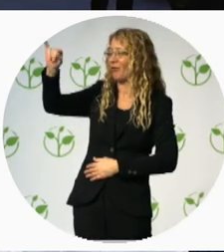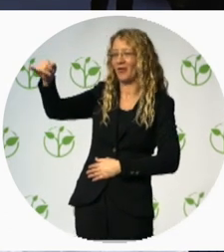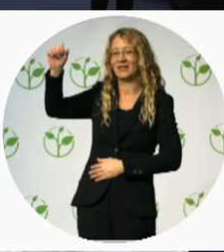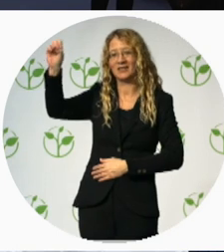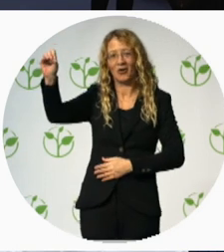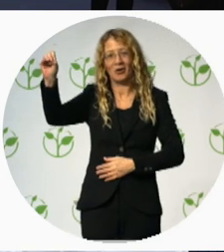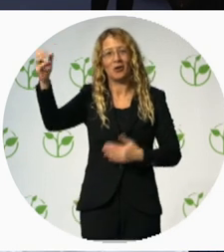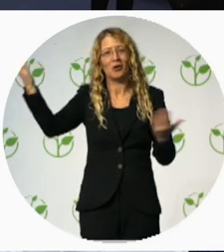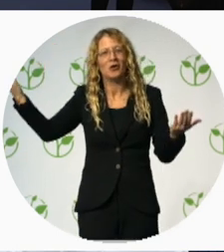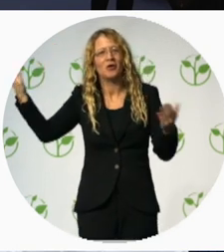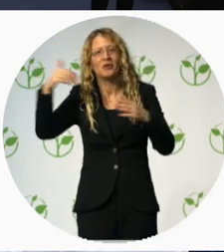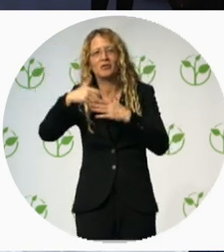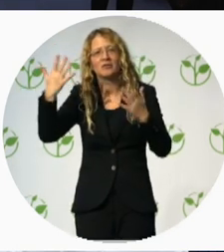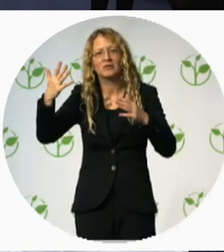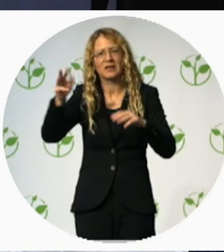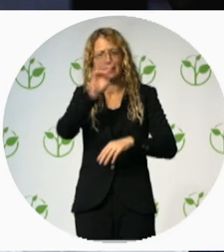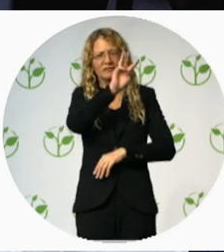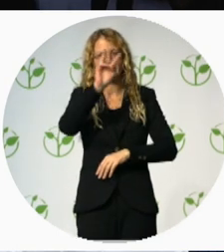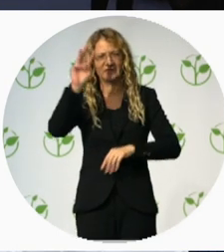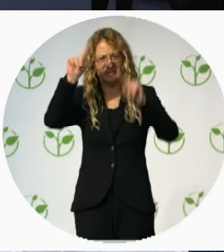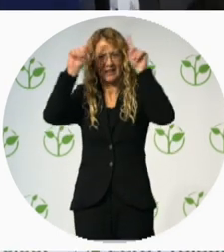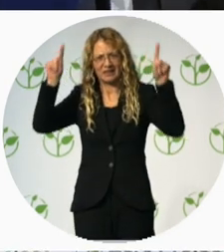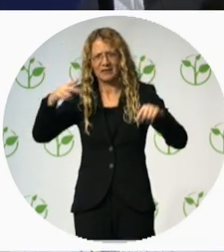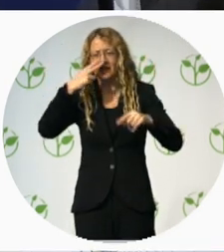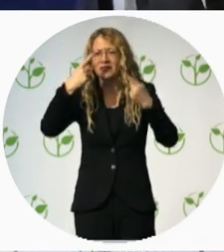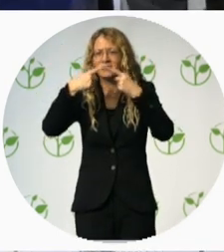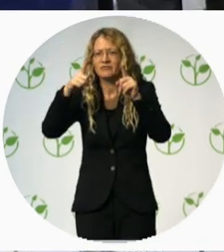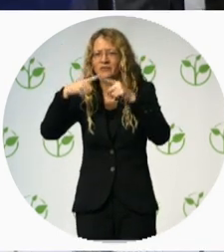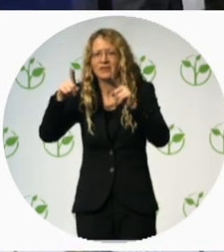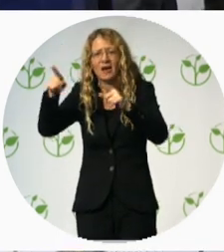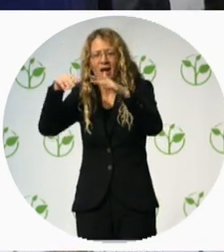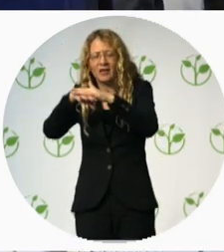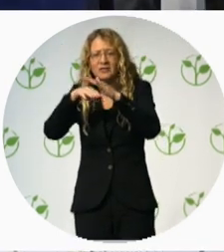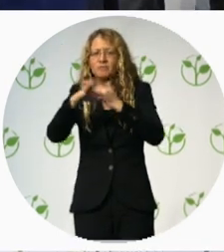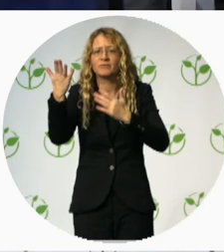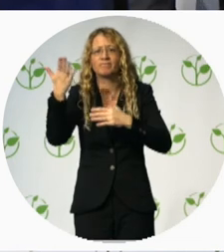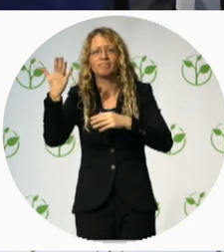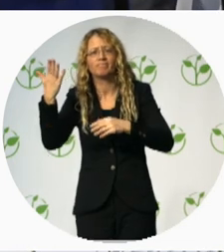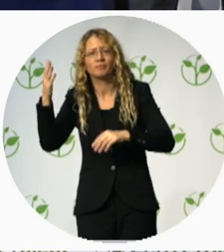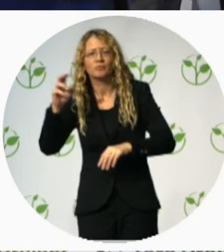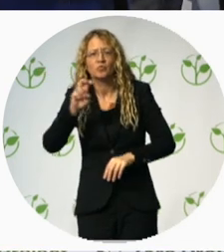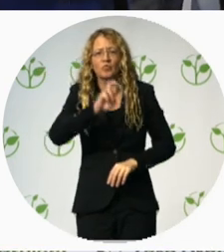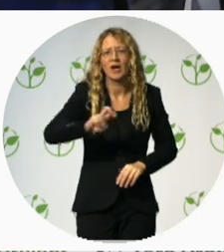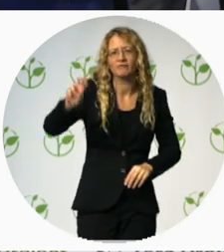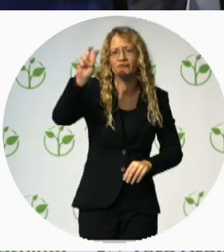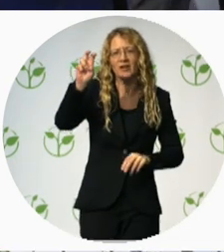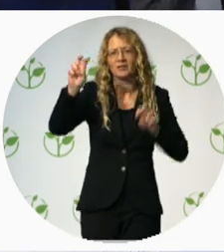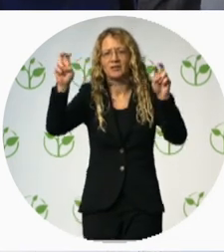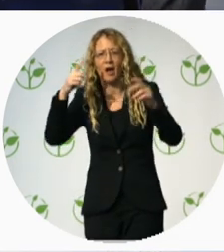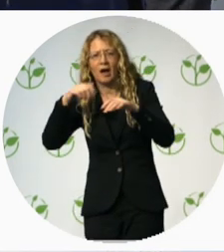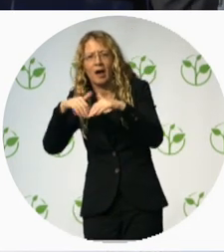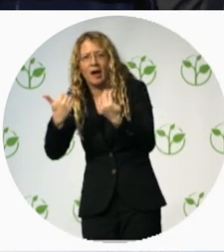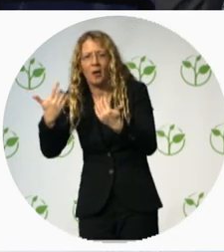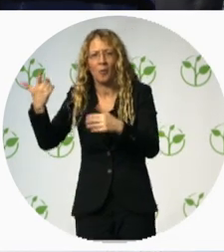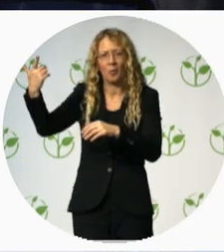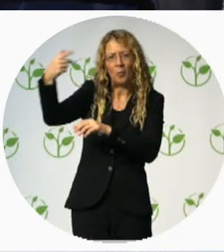of venues, points of interest, events, and transportation for persons with mobility, visual, and hearing impairments in